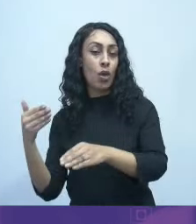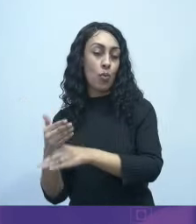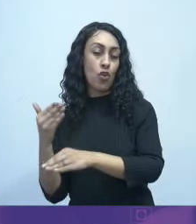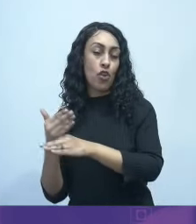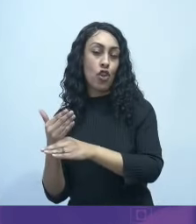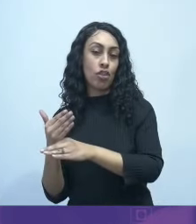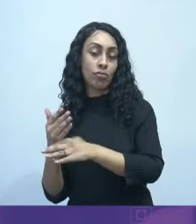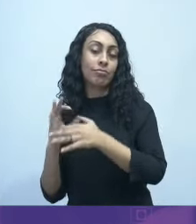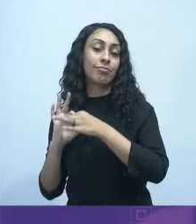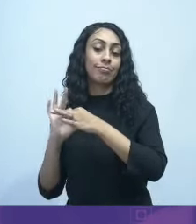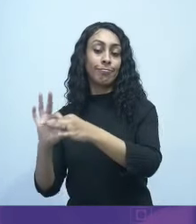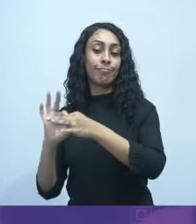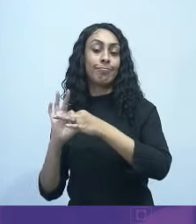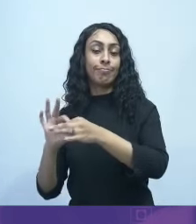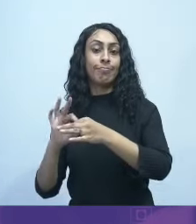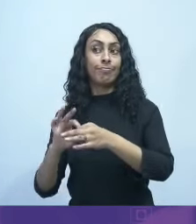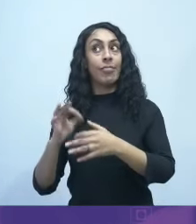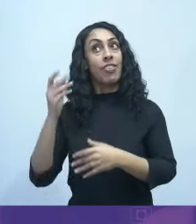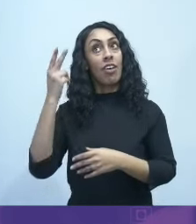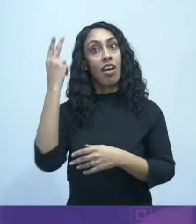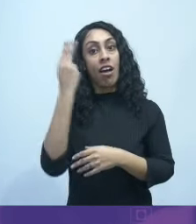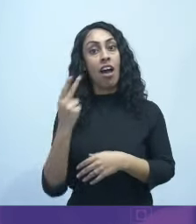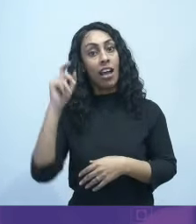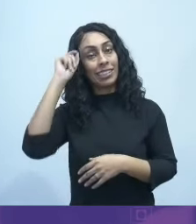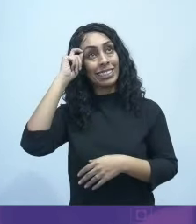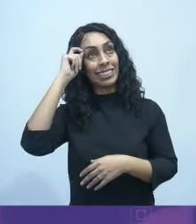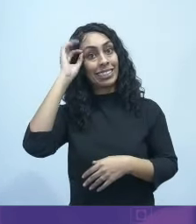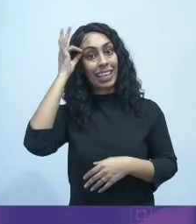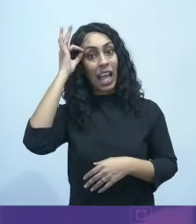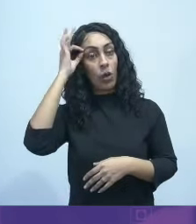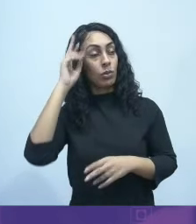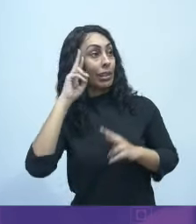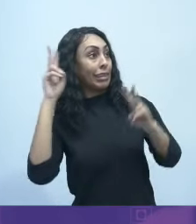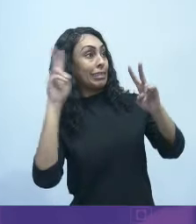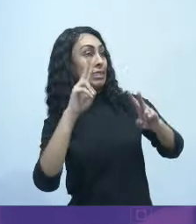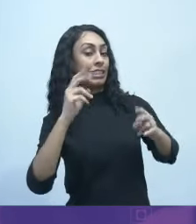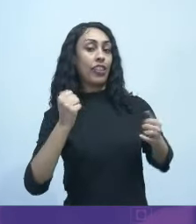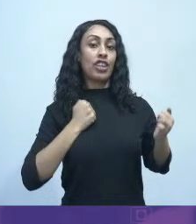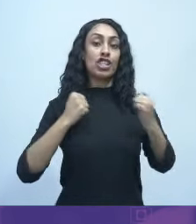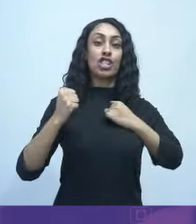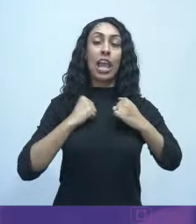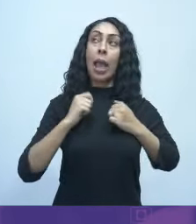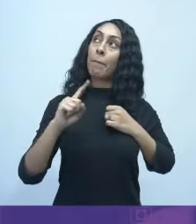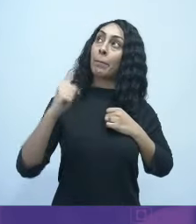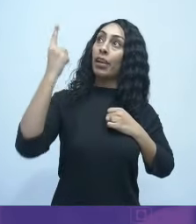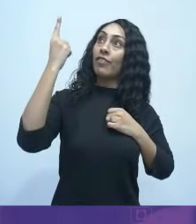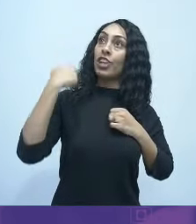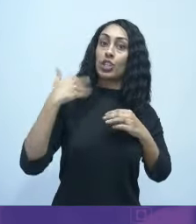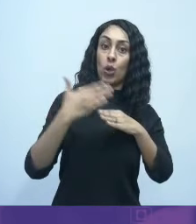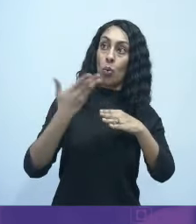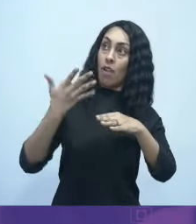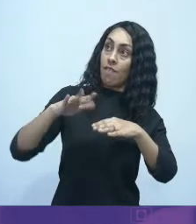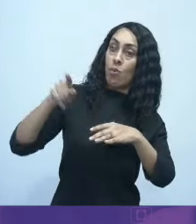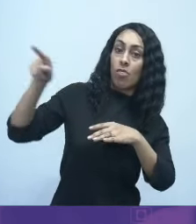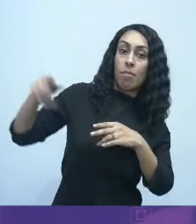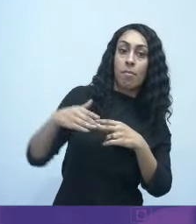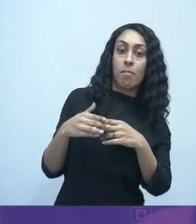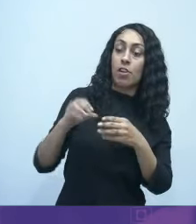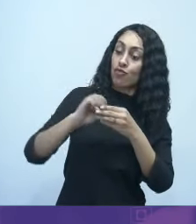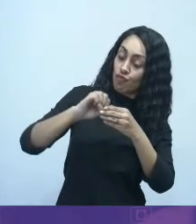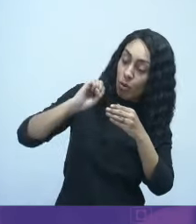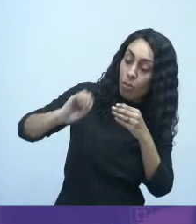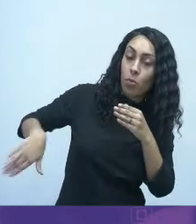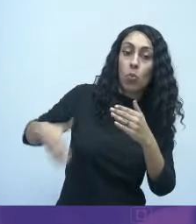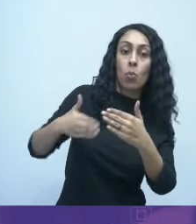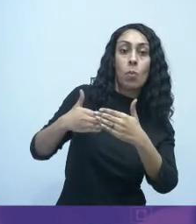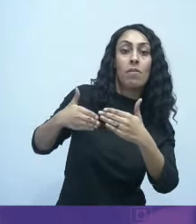really, really key for the Arts Council to be seen as an employer that disabled people want to work for. We need to be removing any barriers